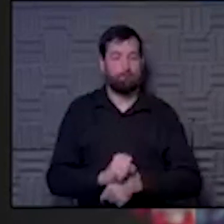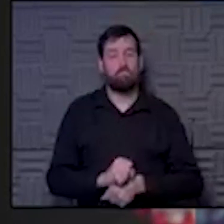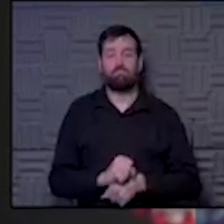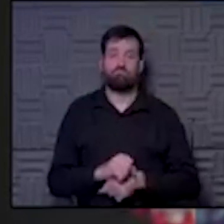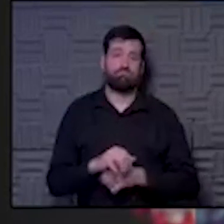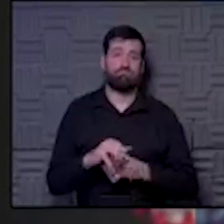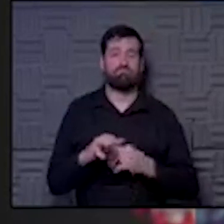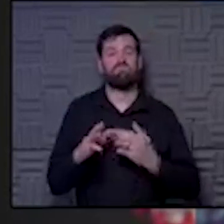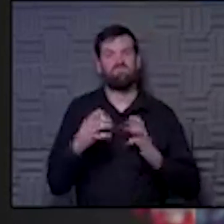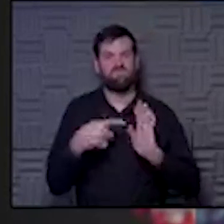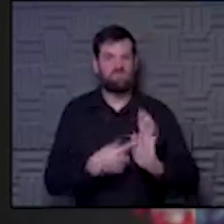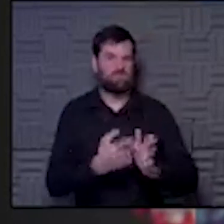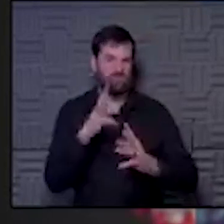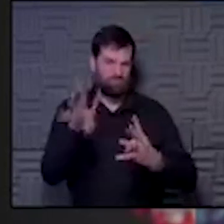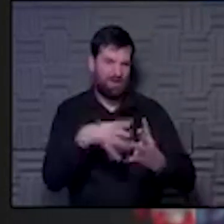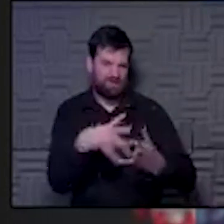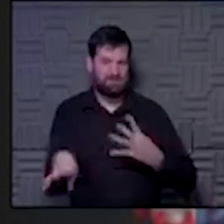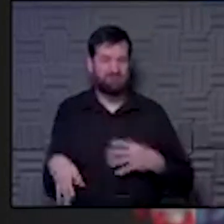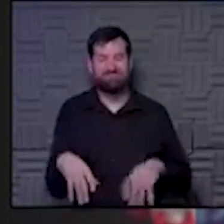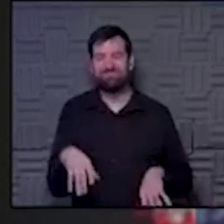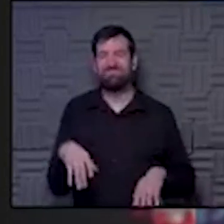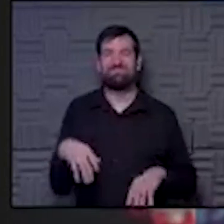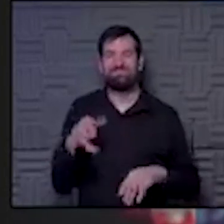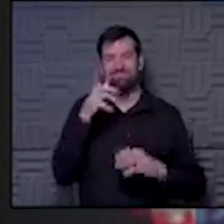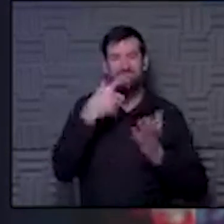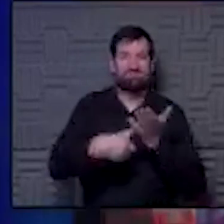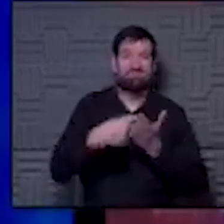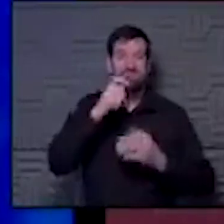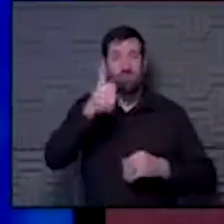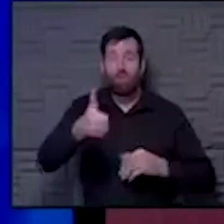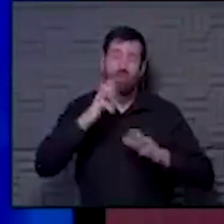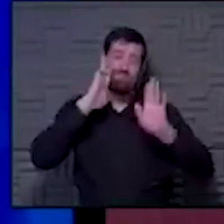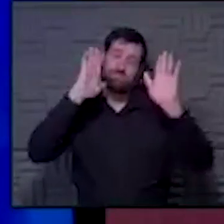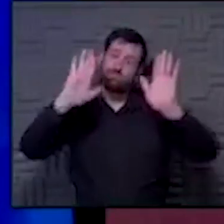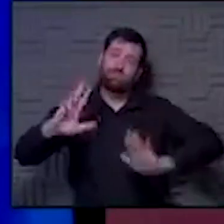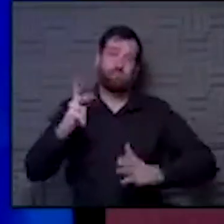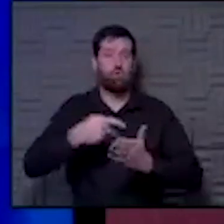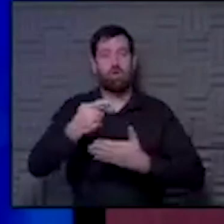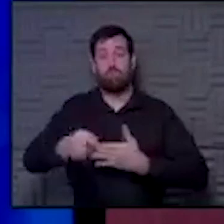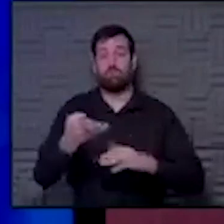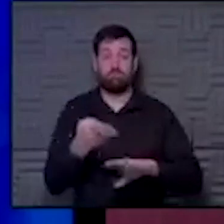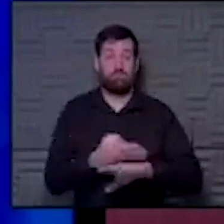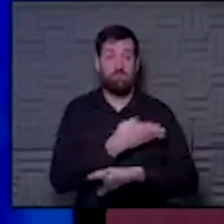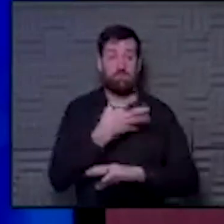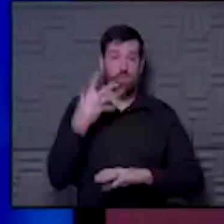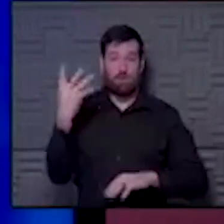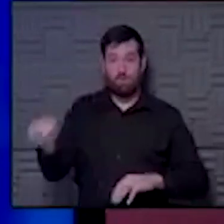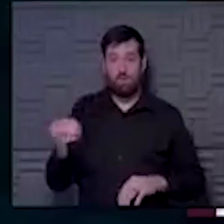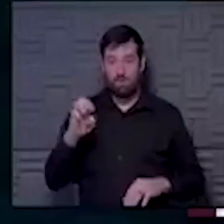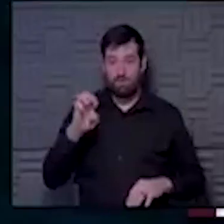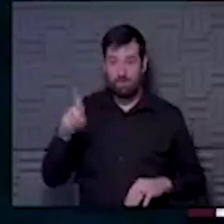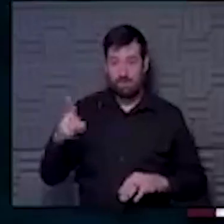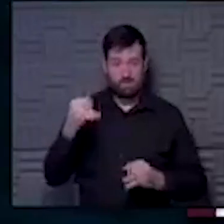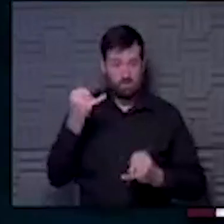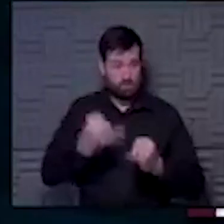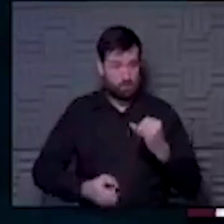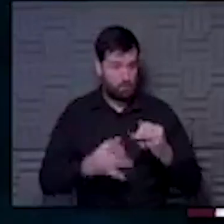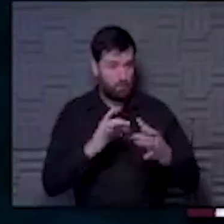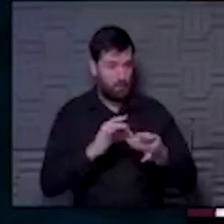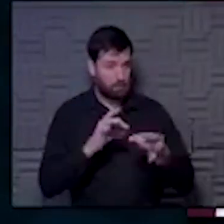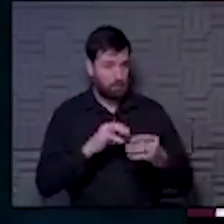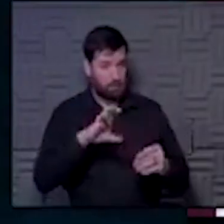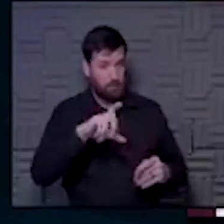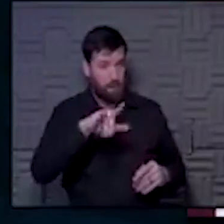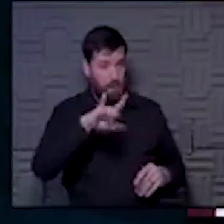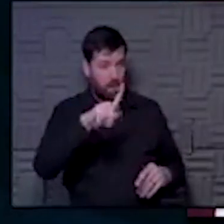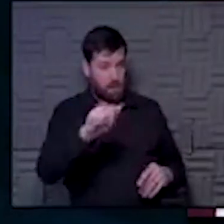to show some graphs. So we'll talk with them tomorrow along with you. That'll be an excellent program. But before we go, Ed, final thoughts? Ed and Claudia both.